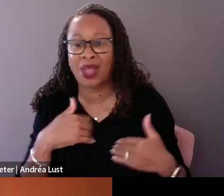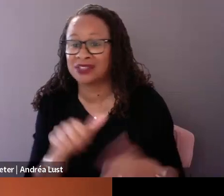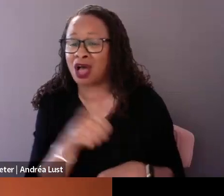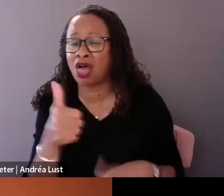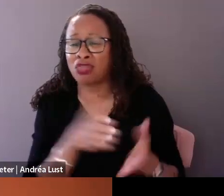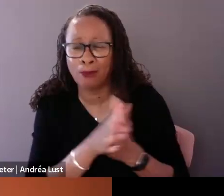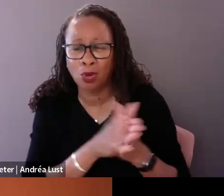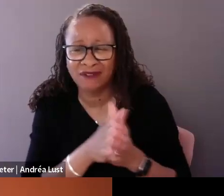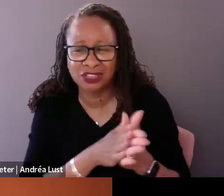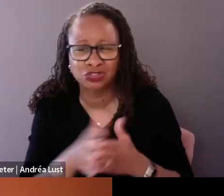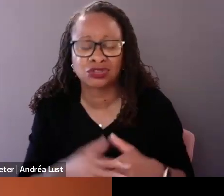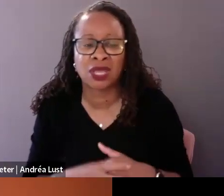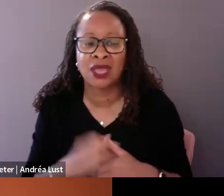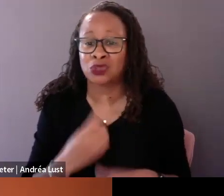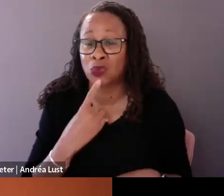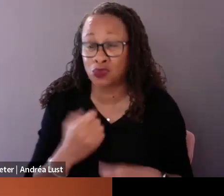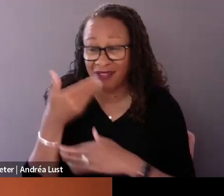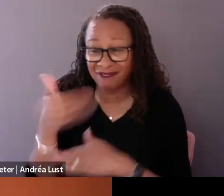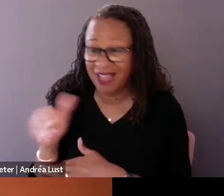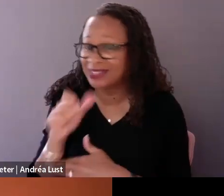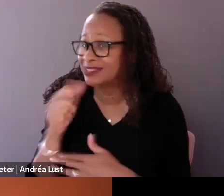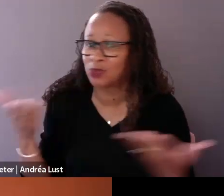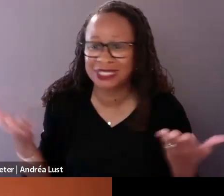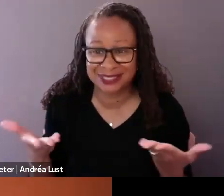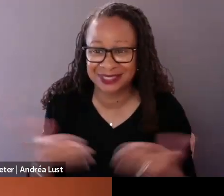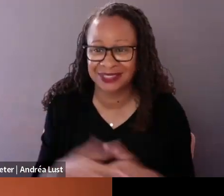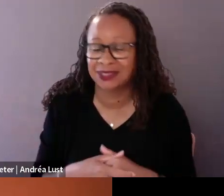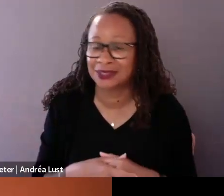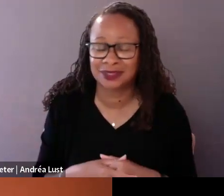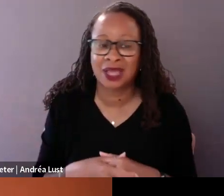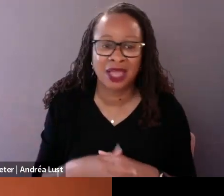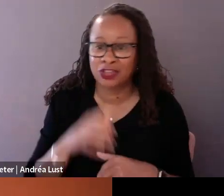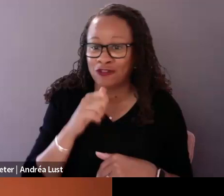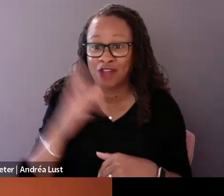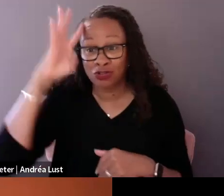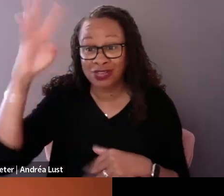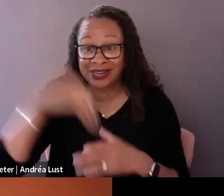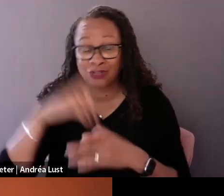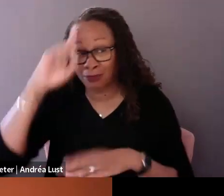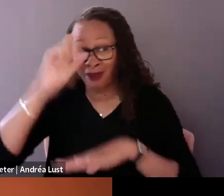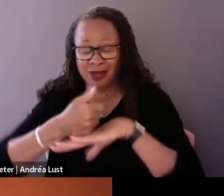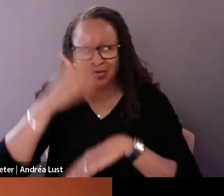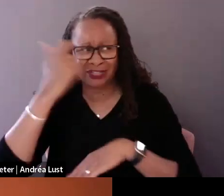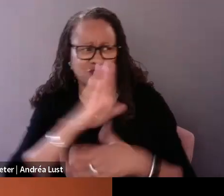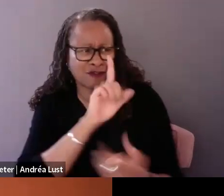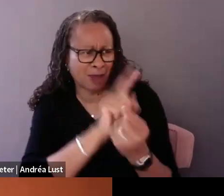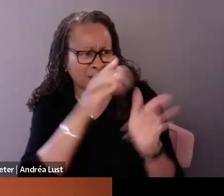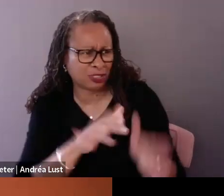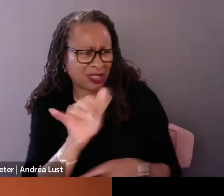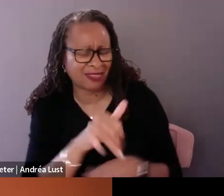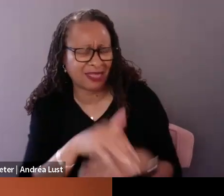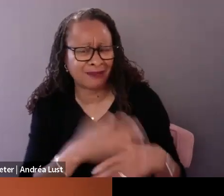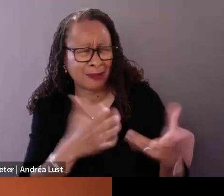that it, so the red flags don't exist yet because you haven't created them in your mind to sort of, you know, understand